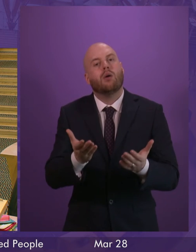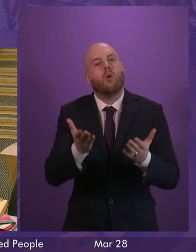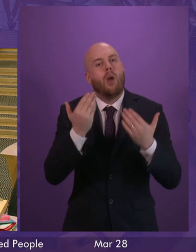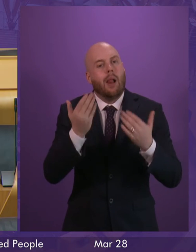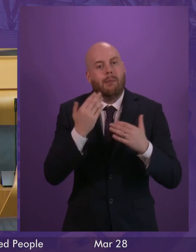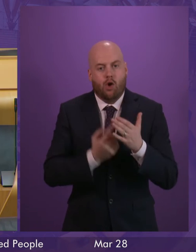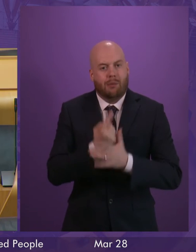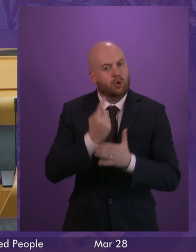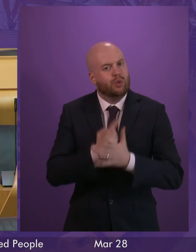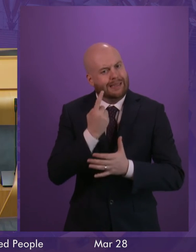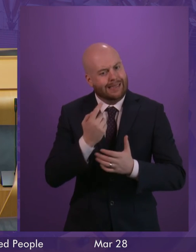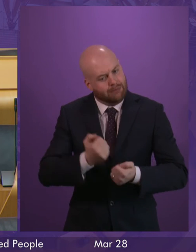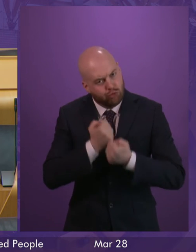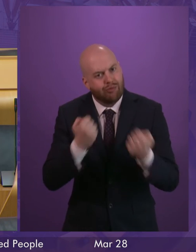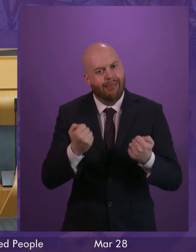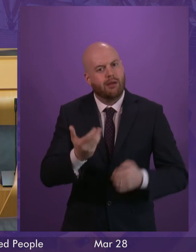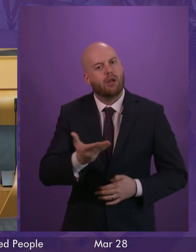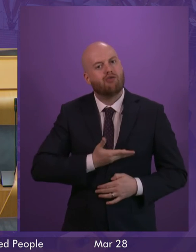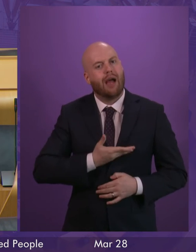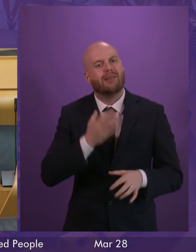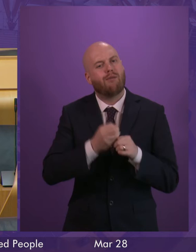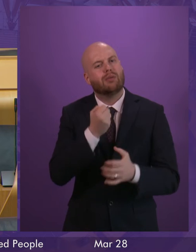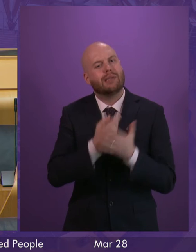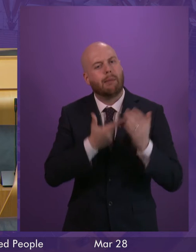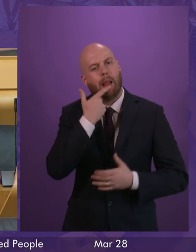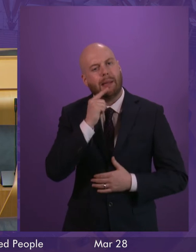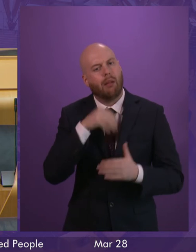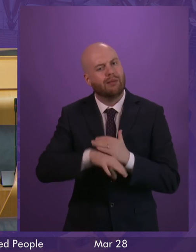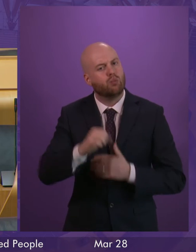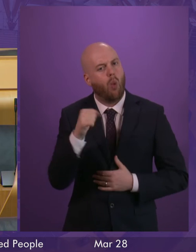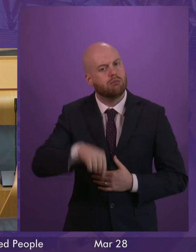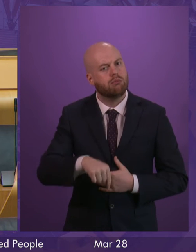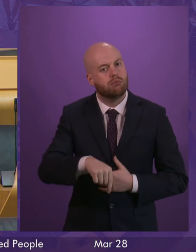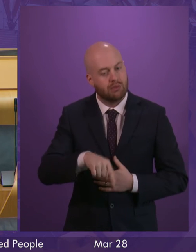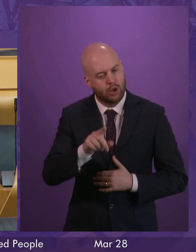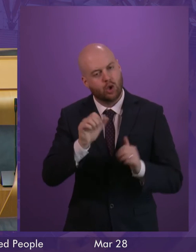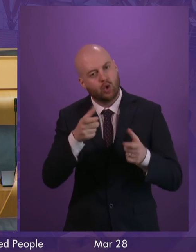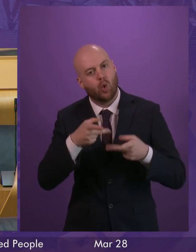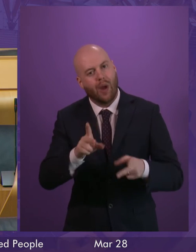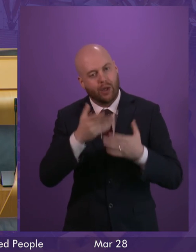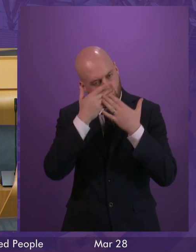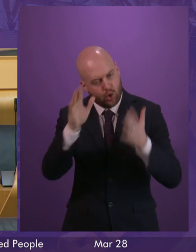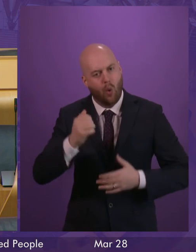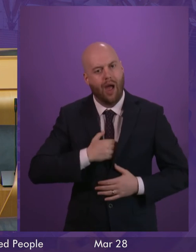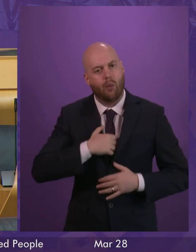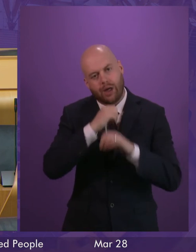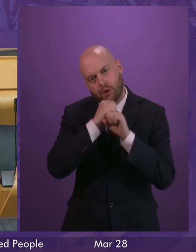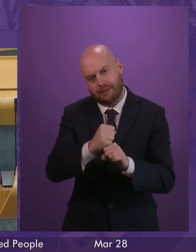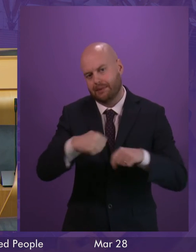disabled people in our country and this is great I think shows the commitment across the chamber. So